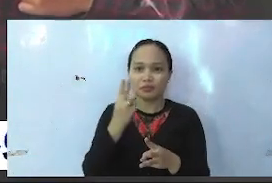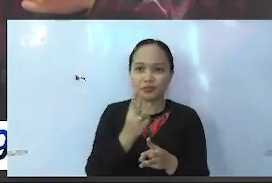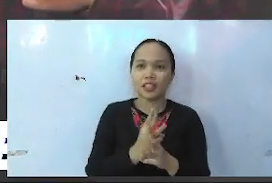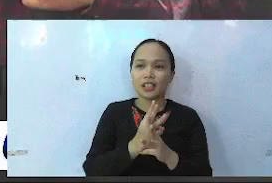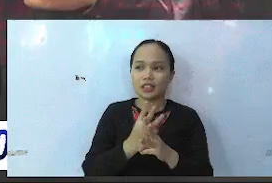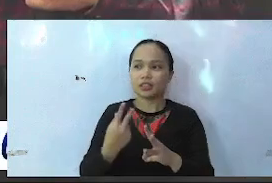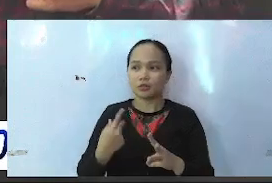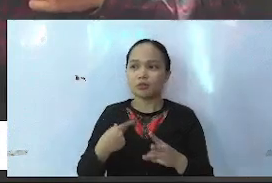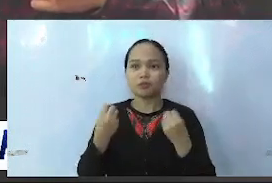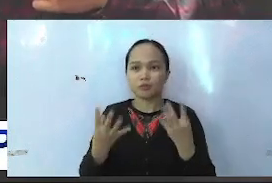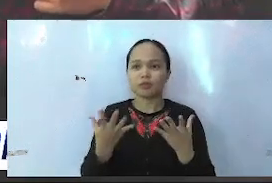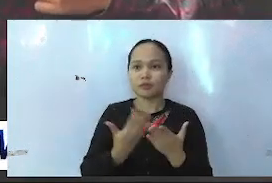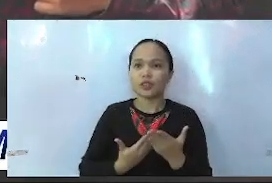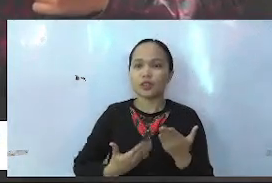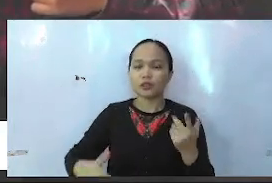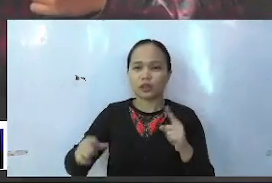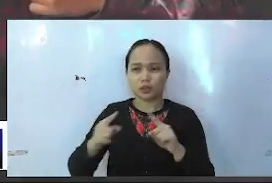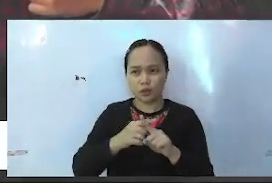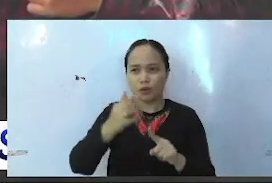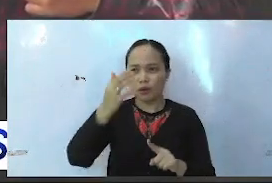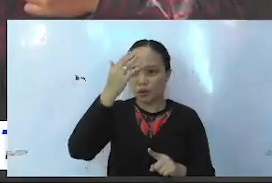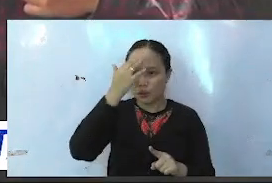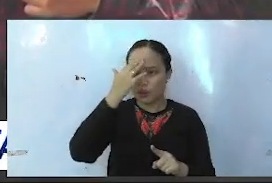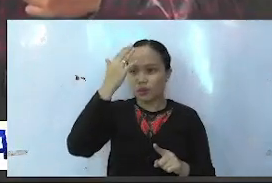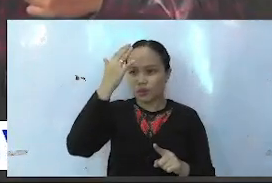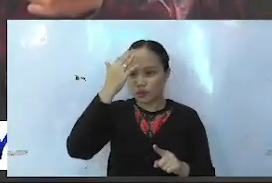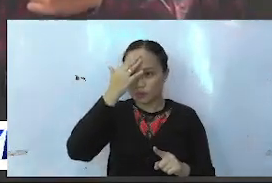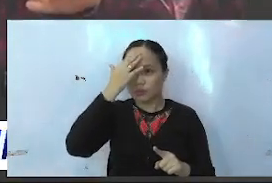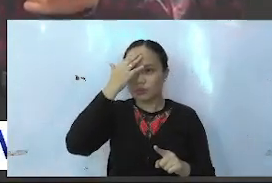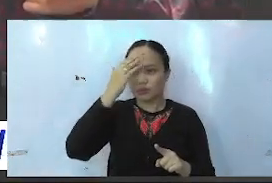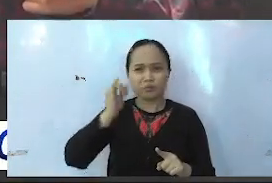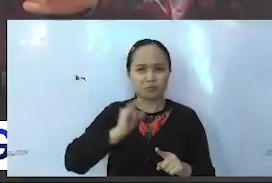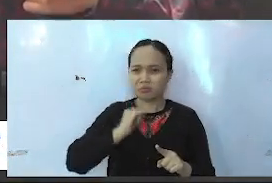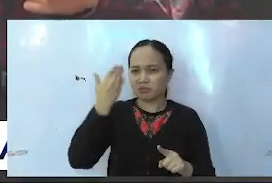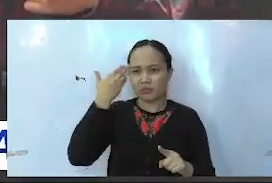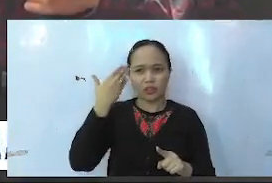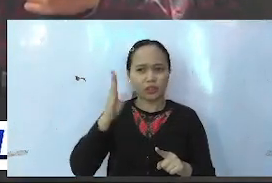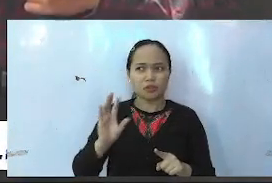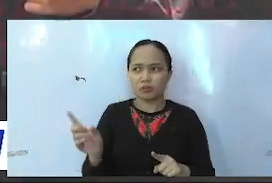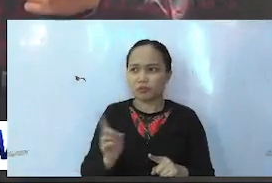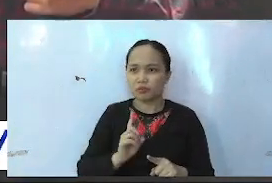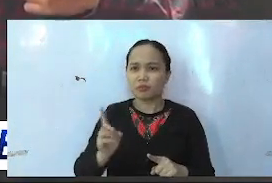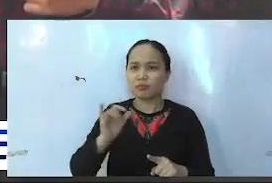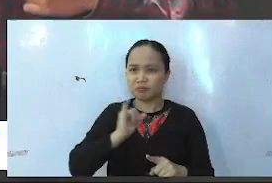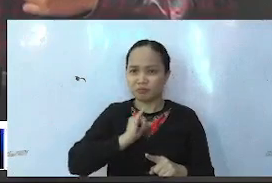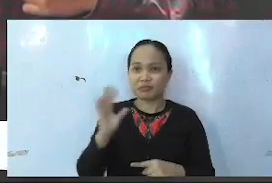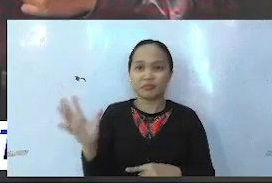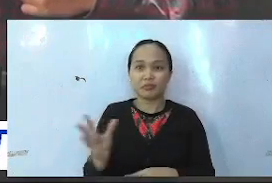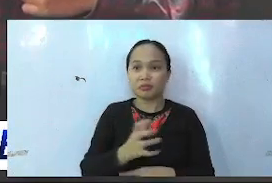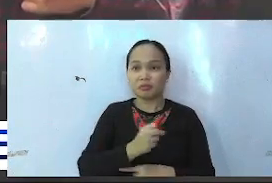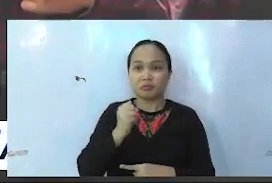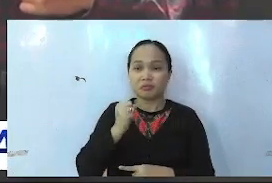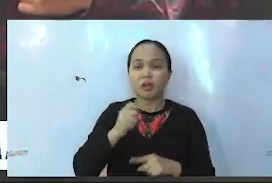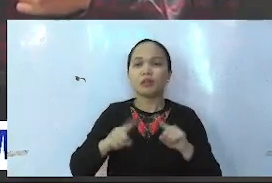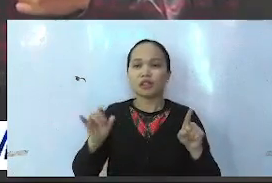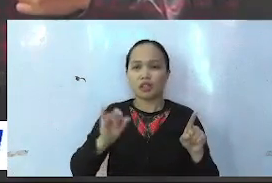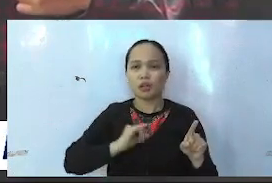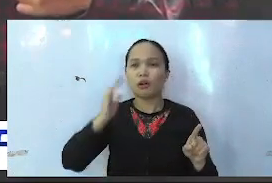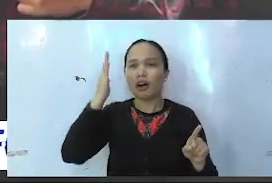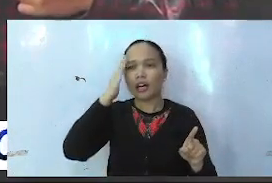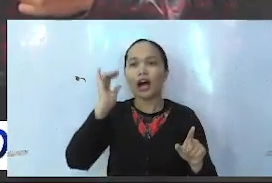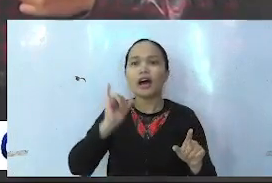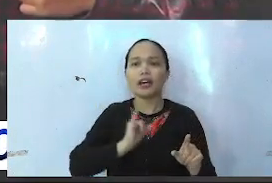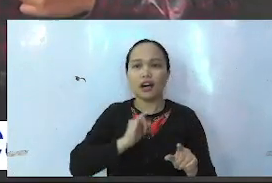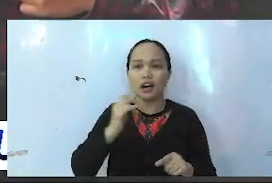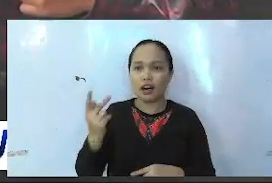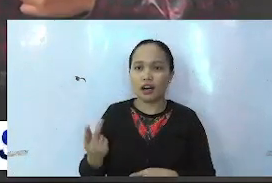world, with a lot of things to explore. I don't know what all I'm getting, but I know